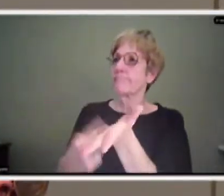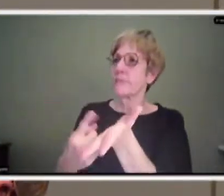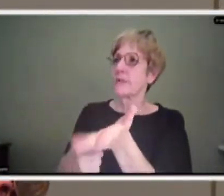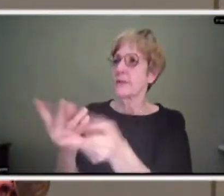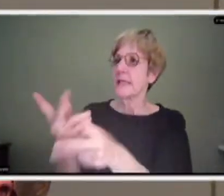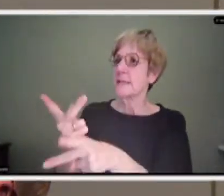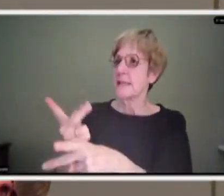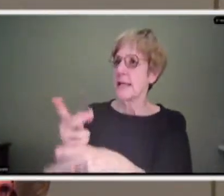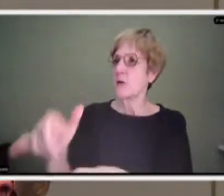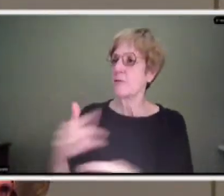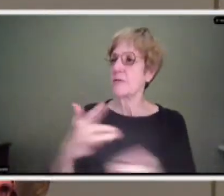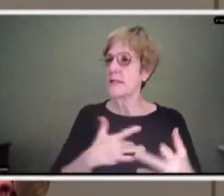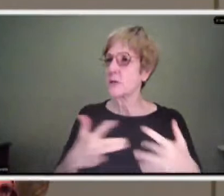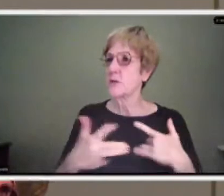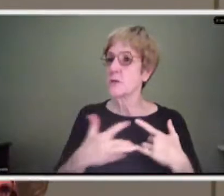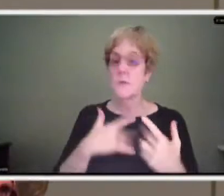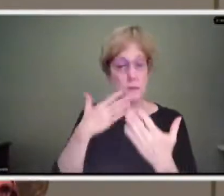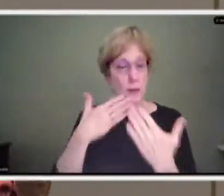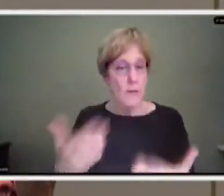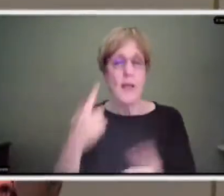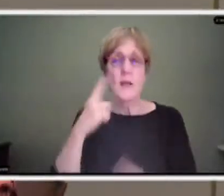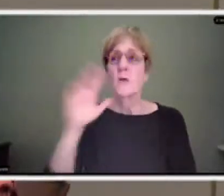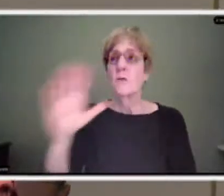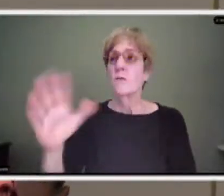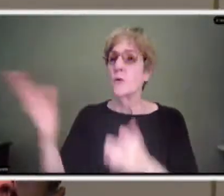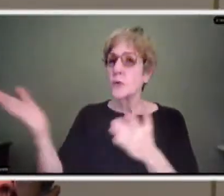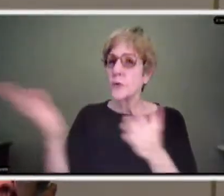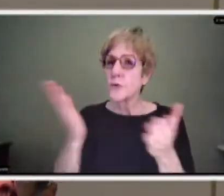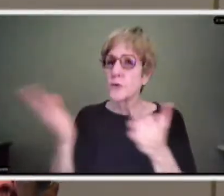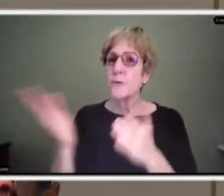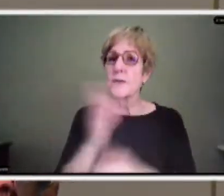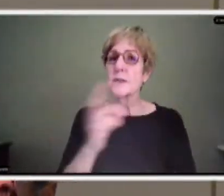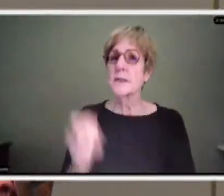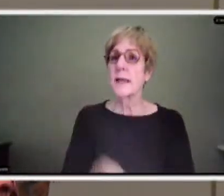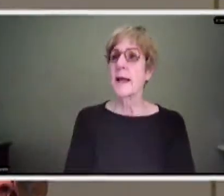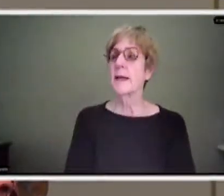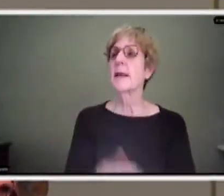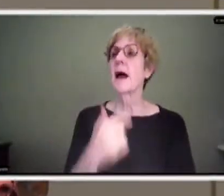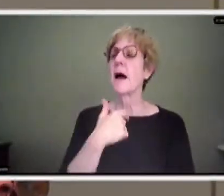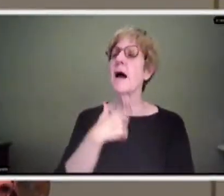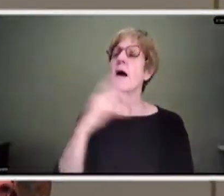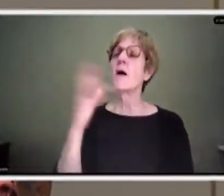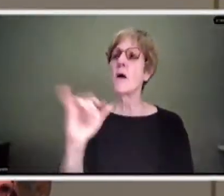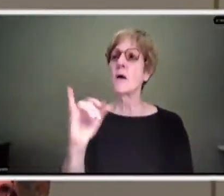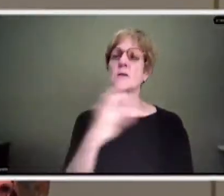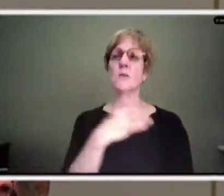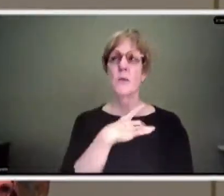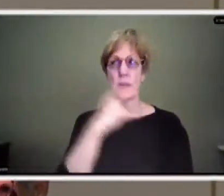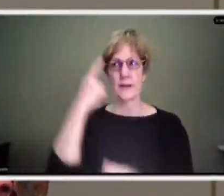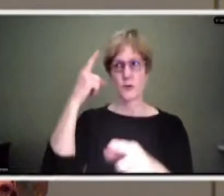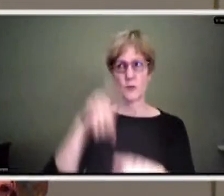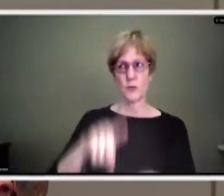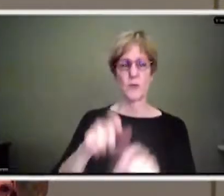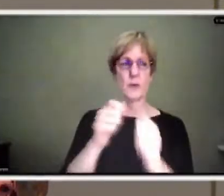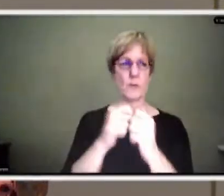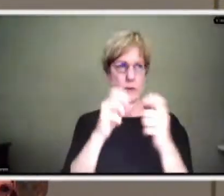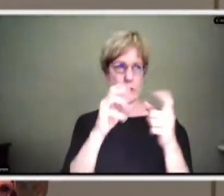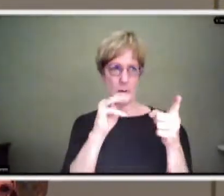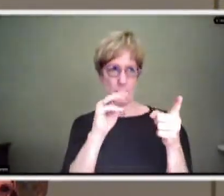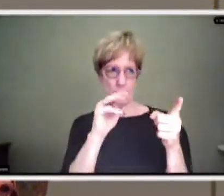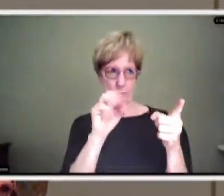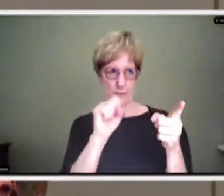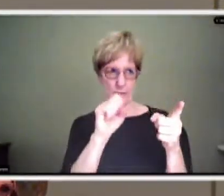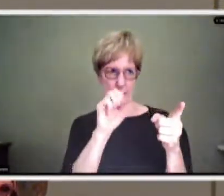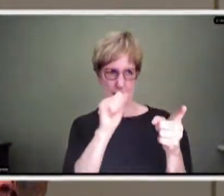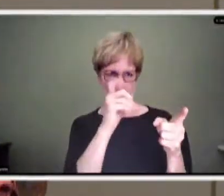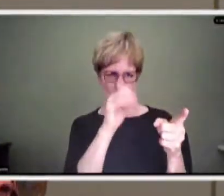to say thank you and acknowledge it for your service. And I also would like to agree with Ms. Ajamira, Mr.